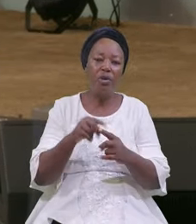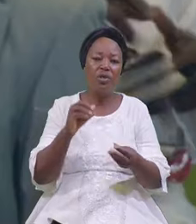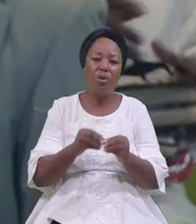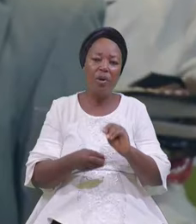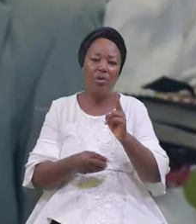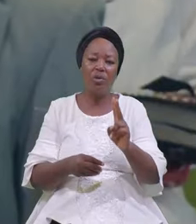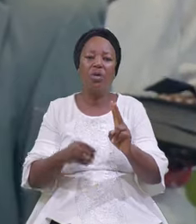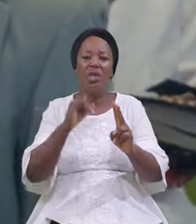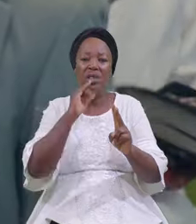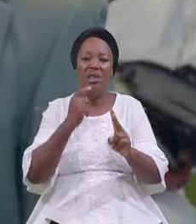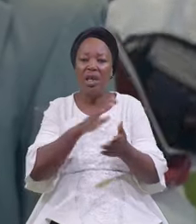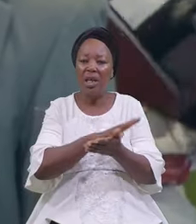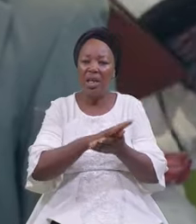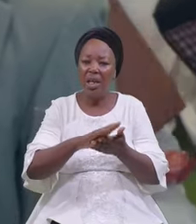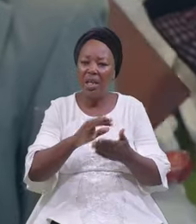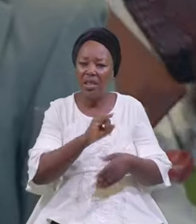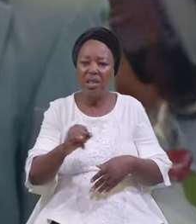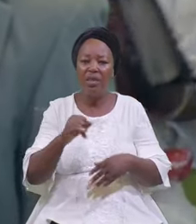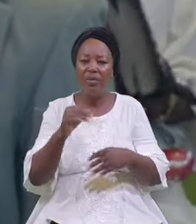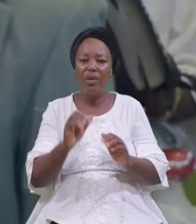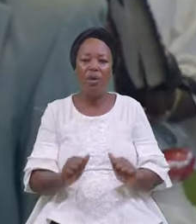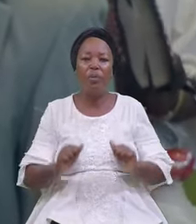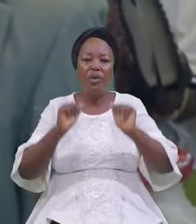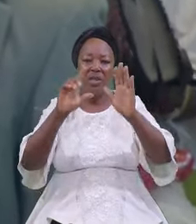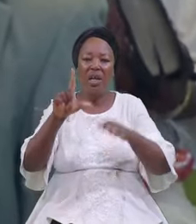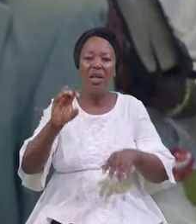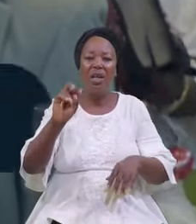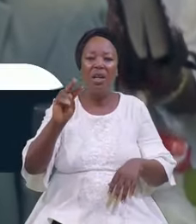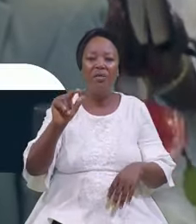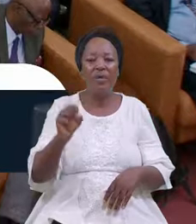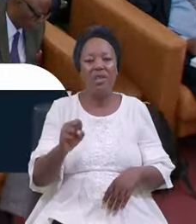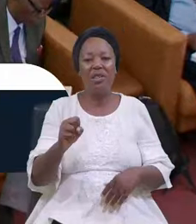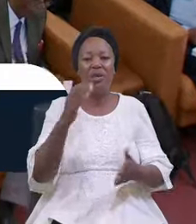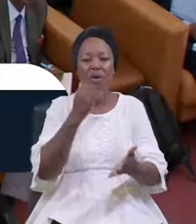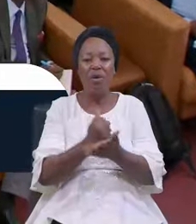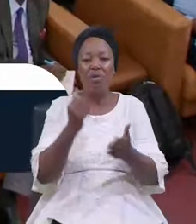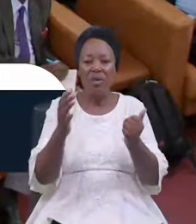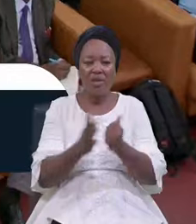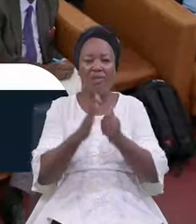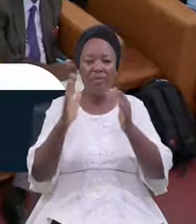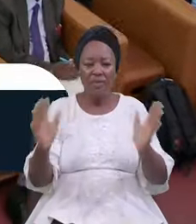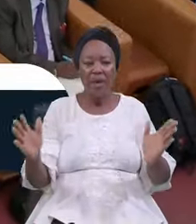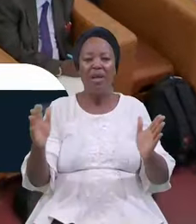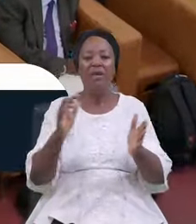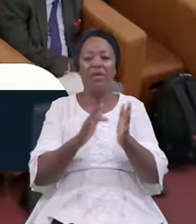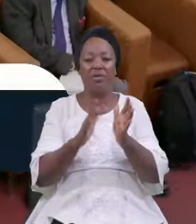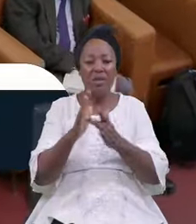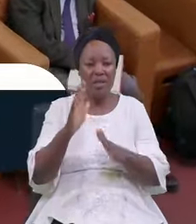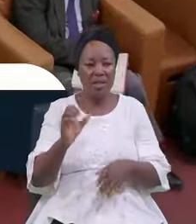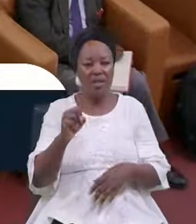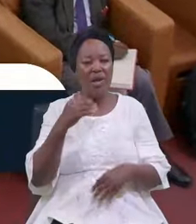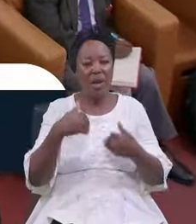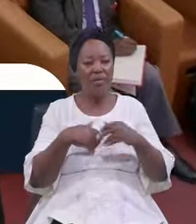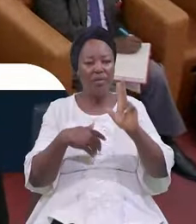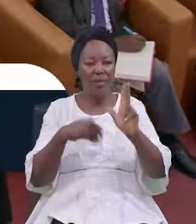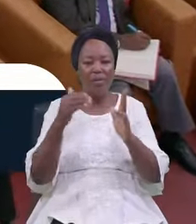the cleansing of committed Levites and crucified Christians. Three things we're